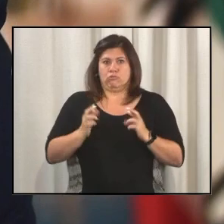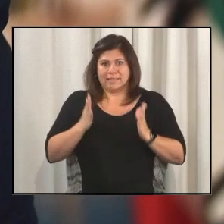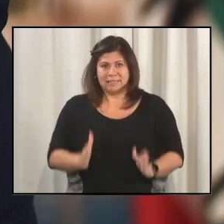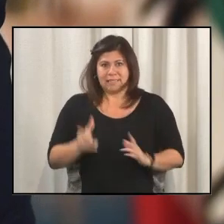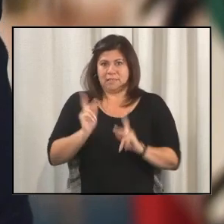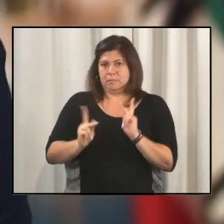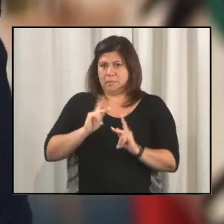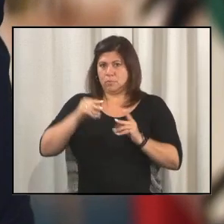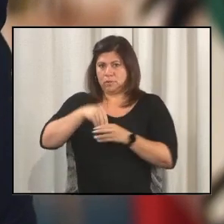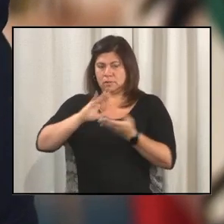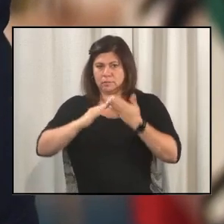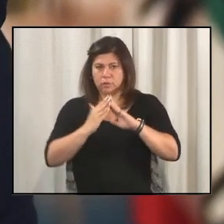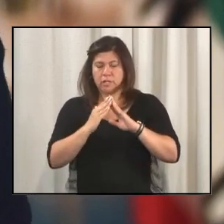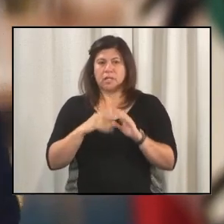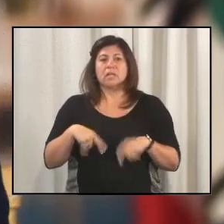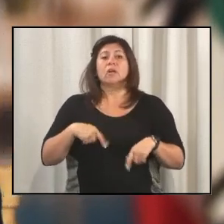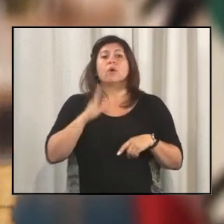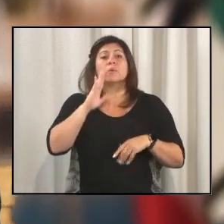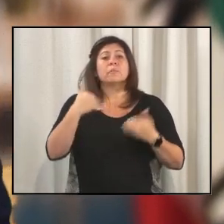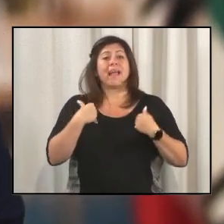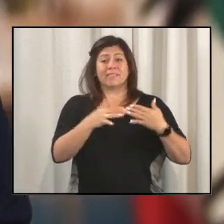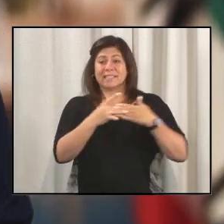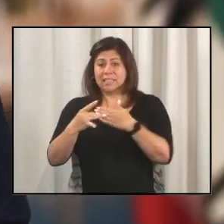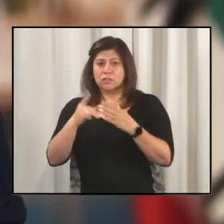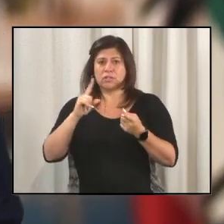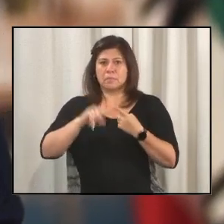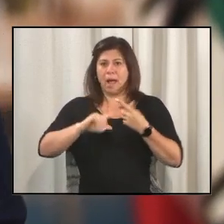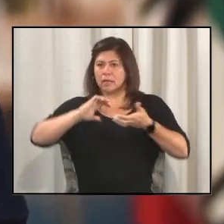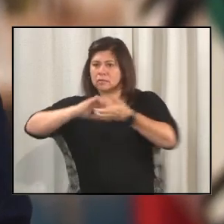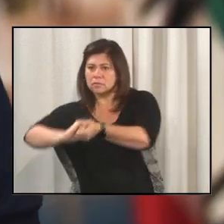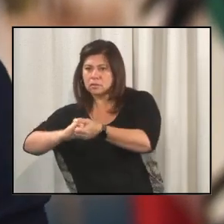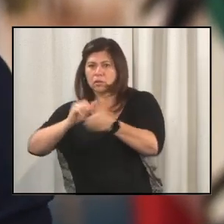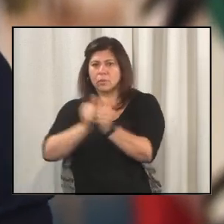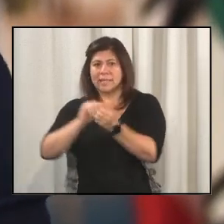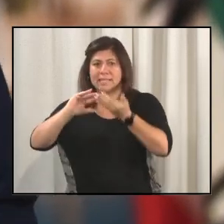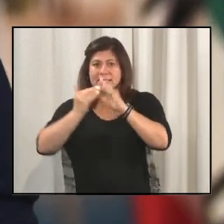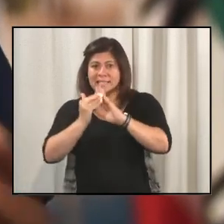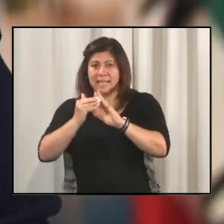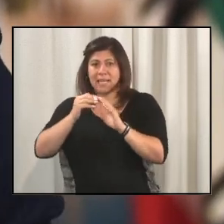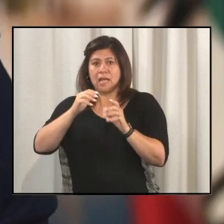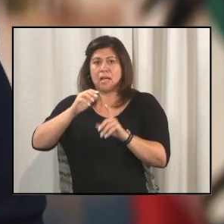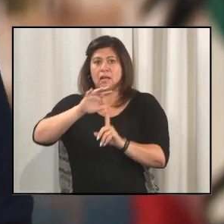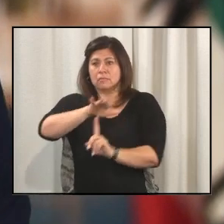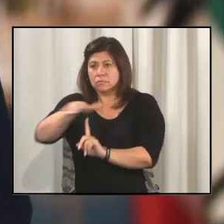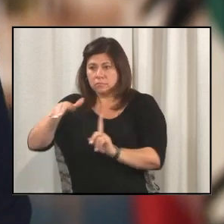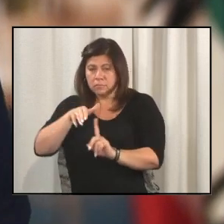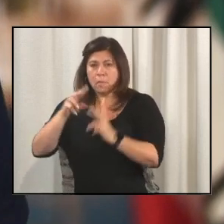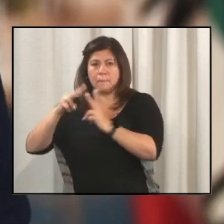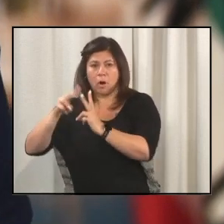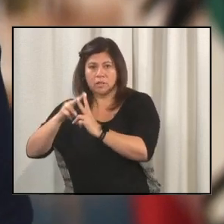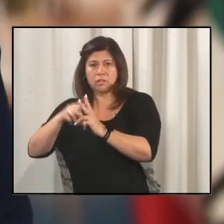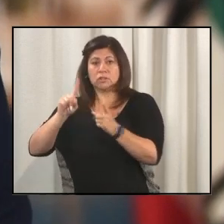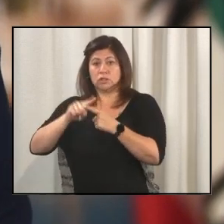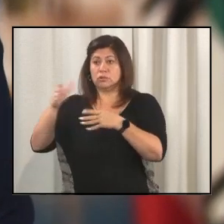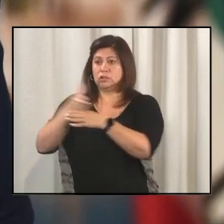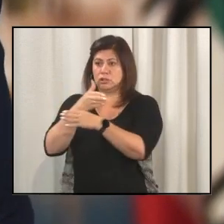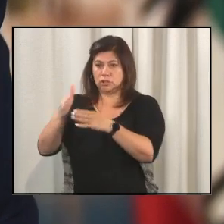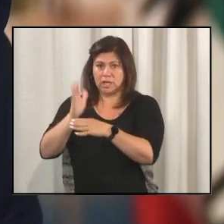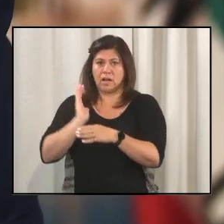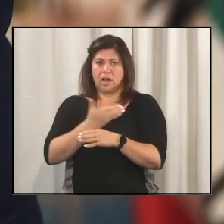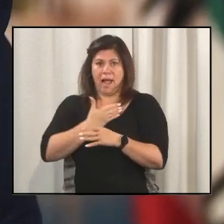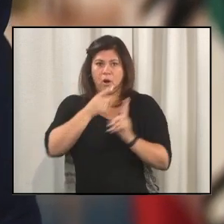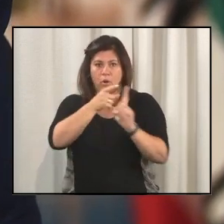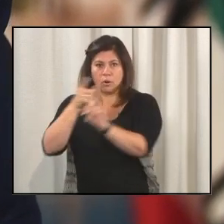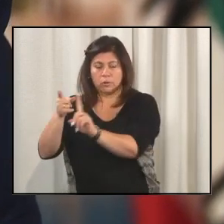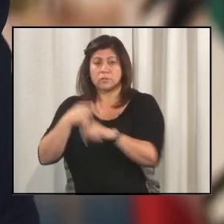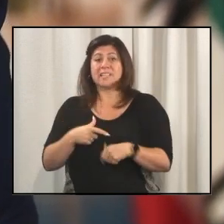able to exercise leadership by coordinating with our neighboring city partners to address our shared regional homeless challenges.